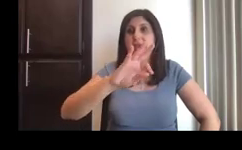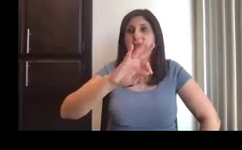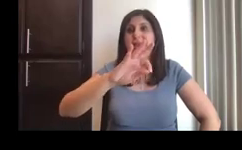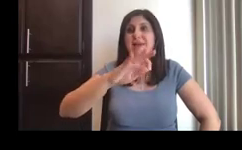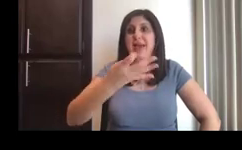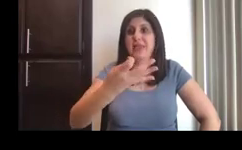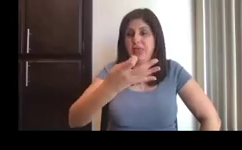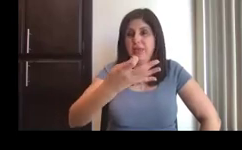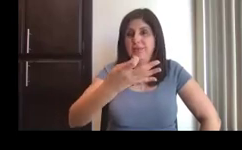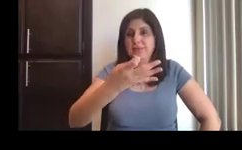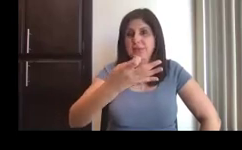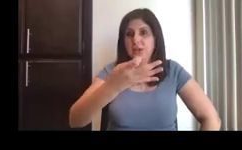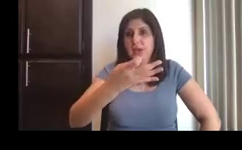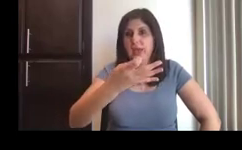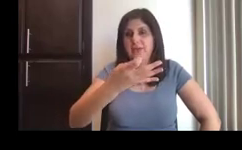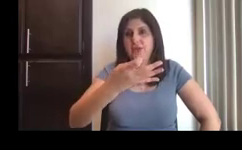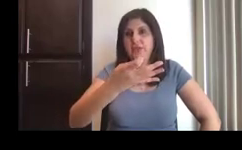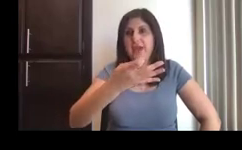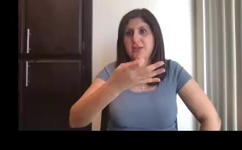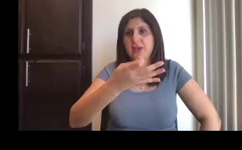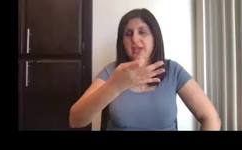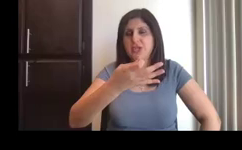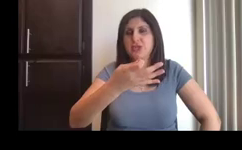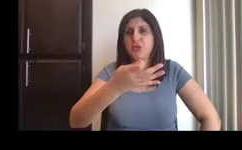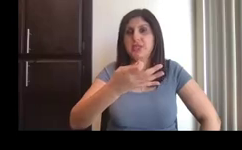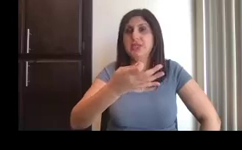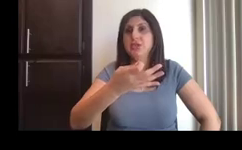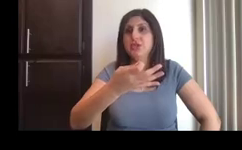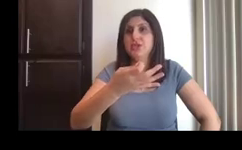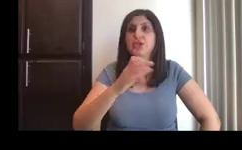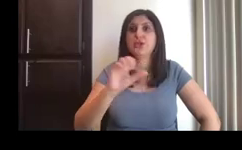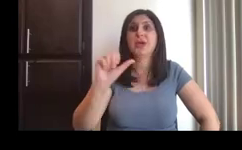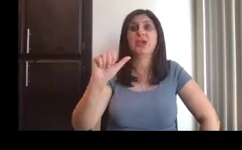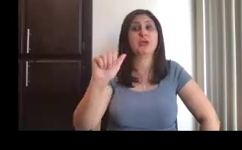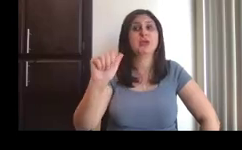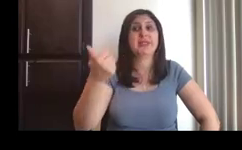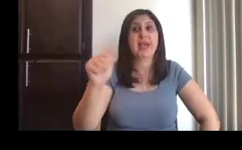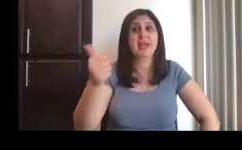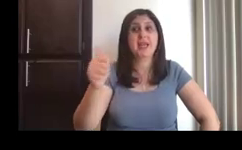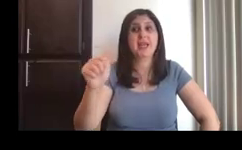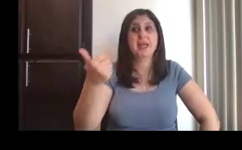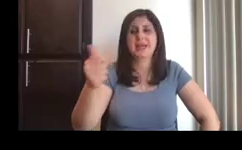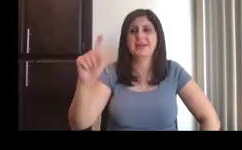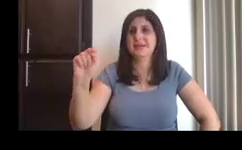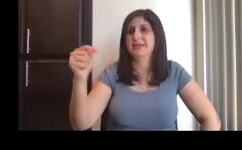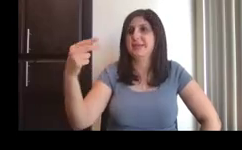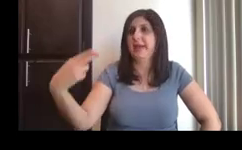eighth, ninth. Okay, after that, you can't do the twisting motion, so you would do